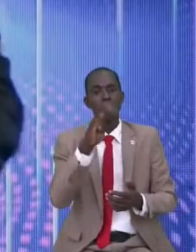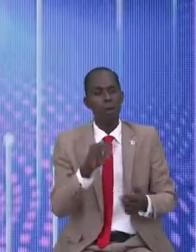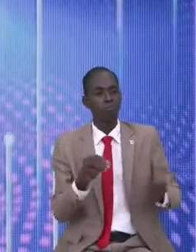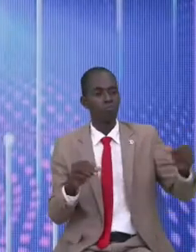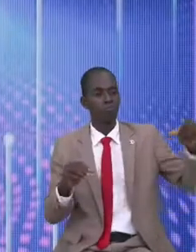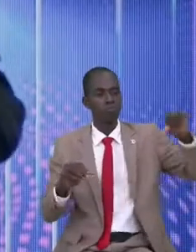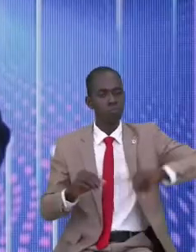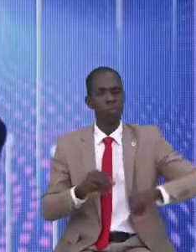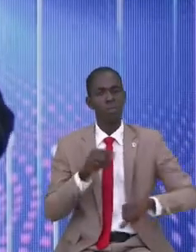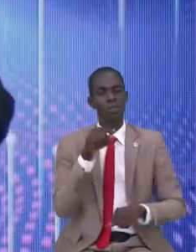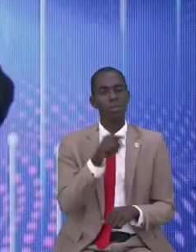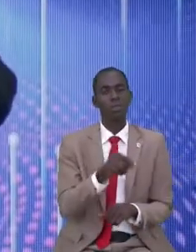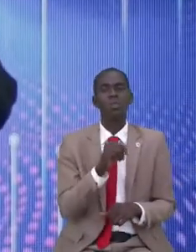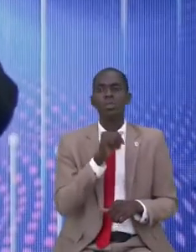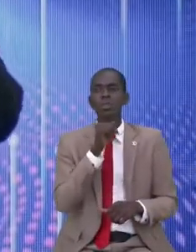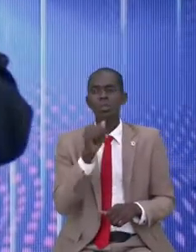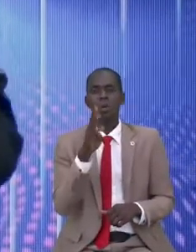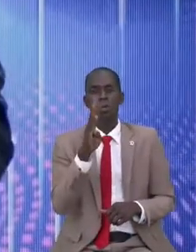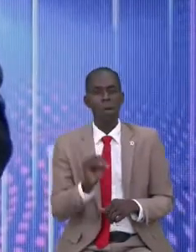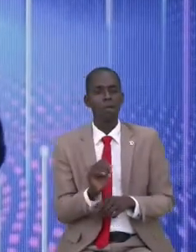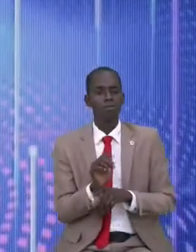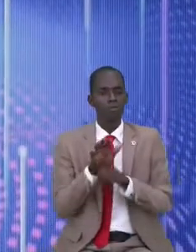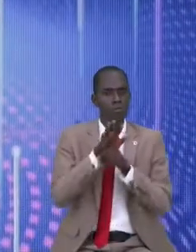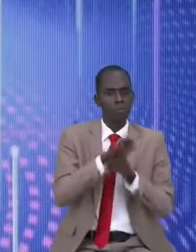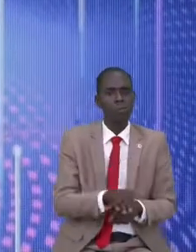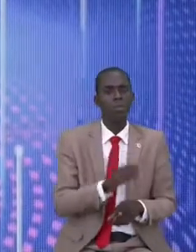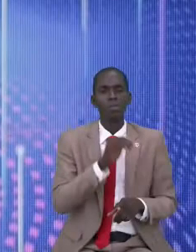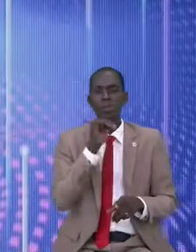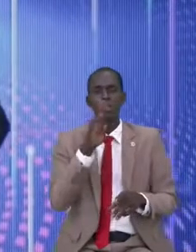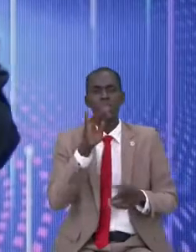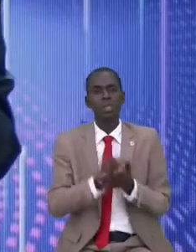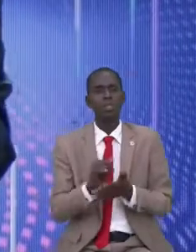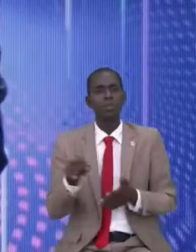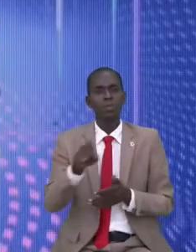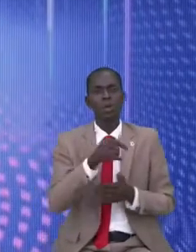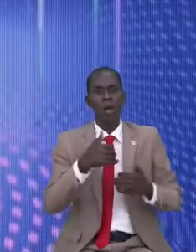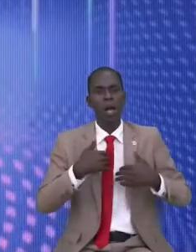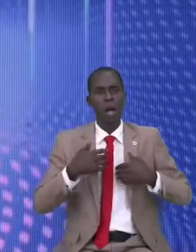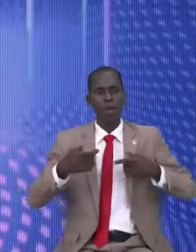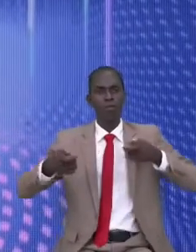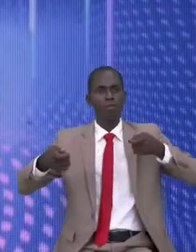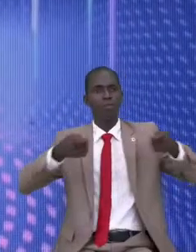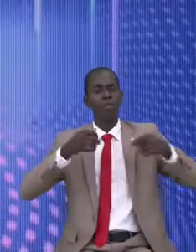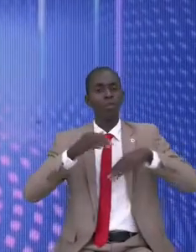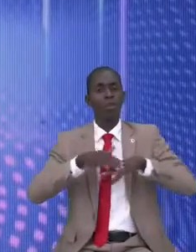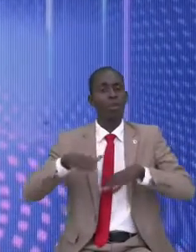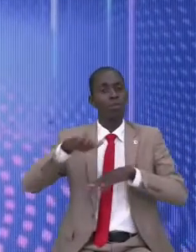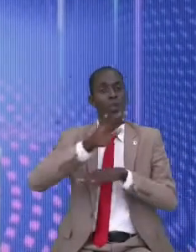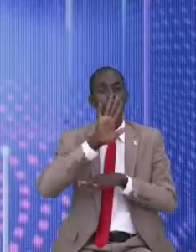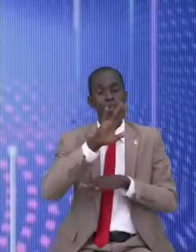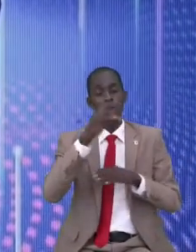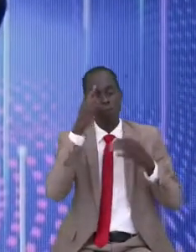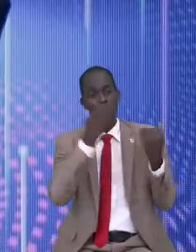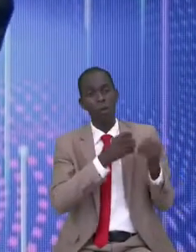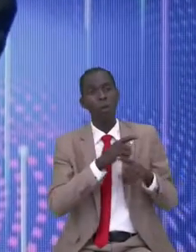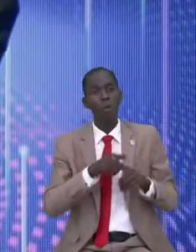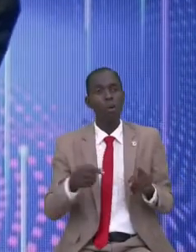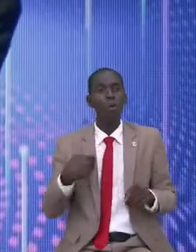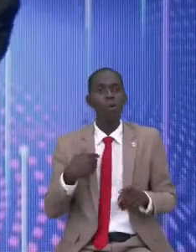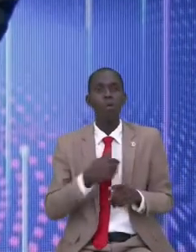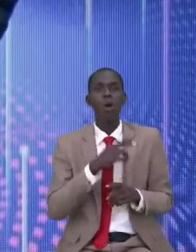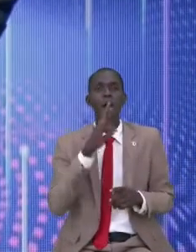browbeating them. Not that we have dominion over your faith, but we are helpers of your